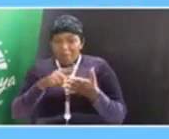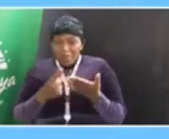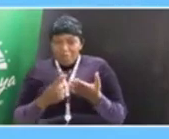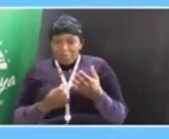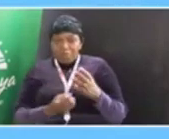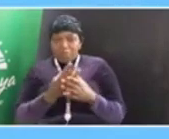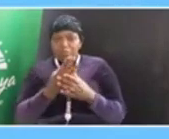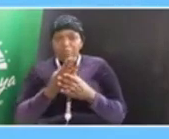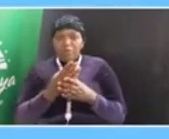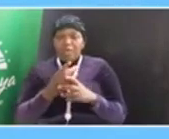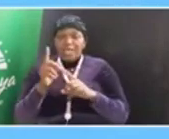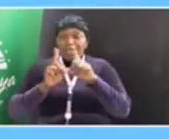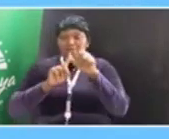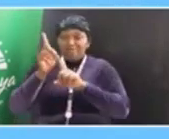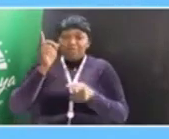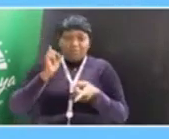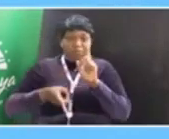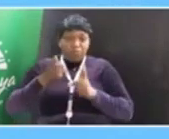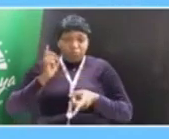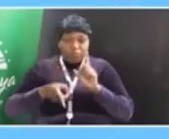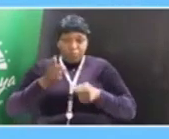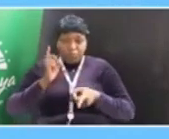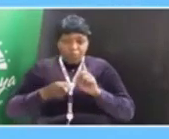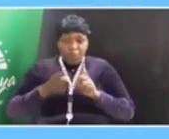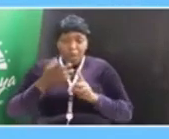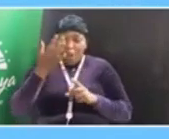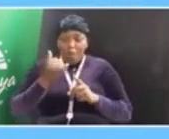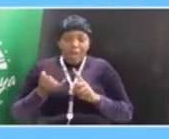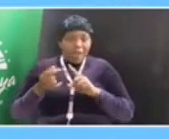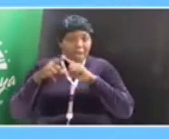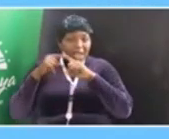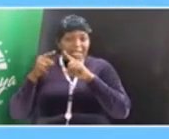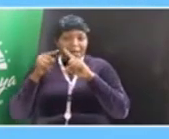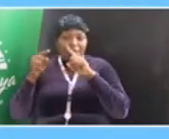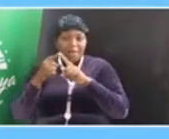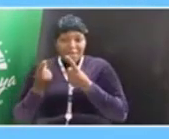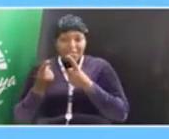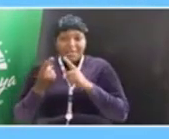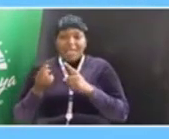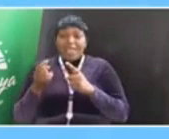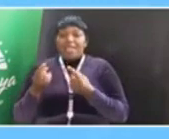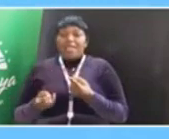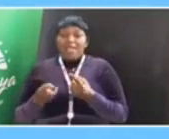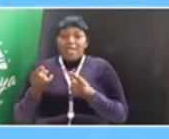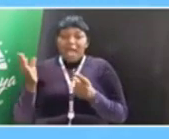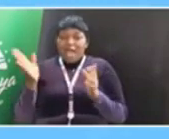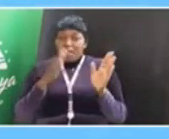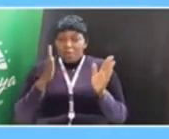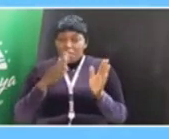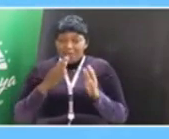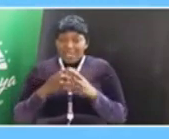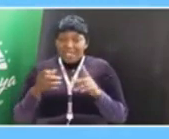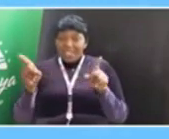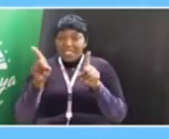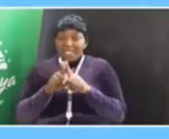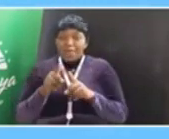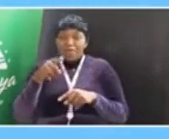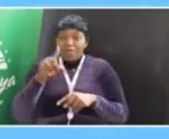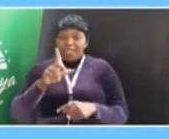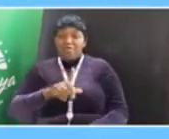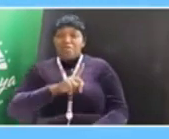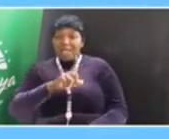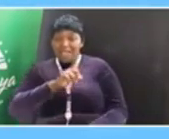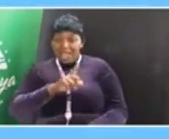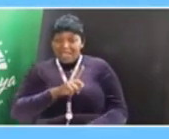in long-distance running by experiencing the legendary atmosphere of Iten. If you are lucky,